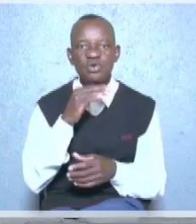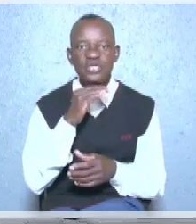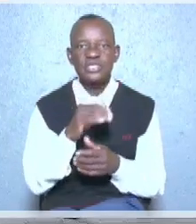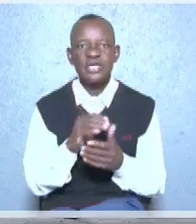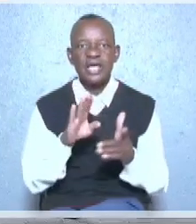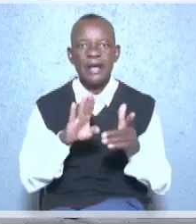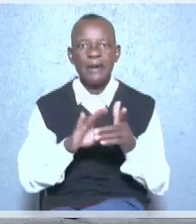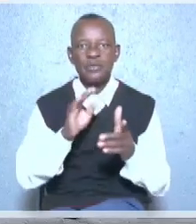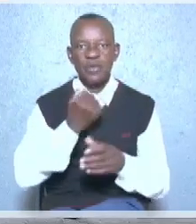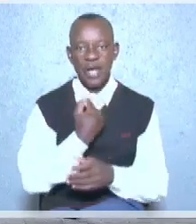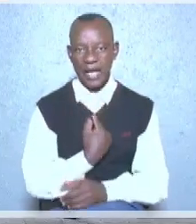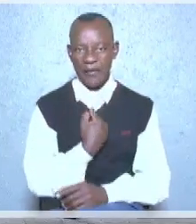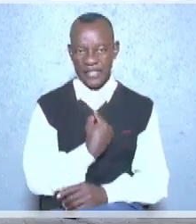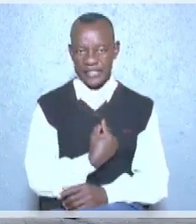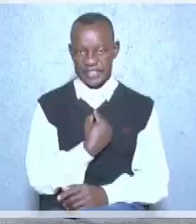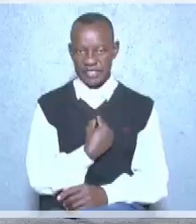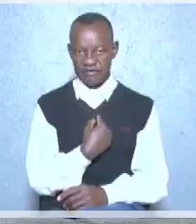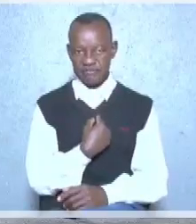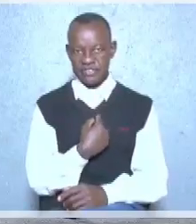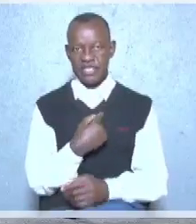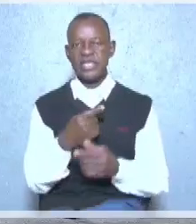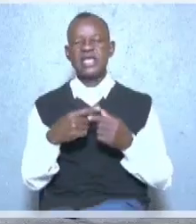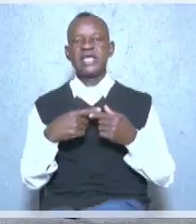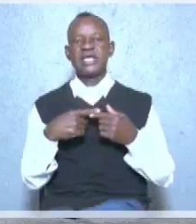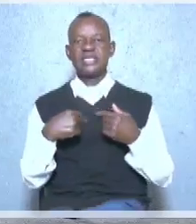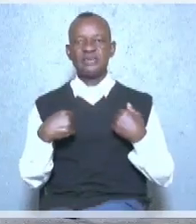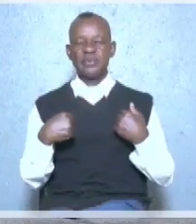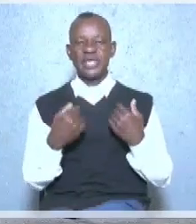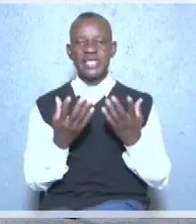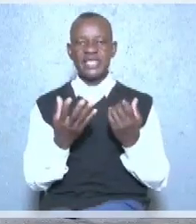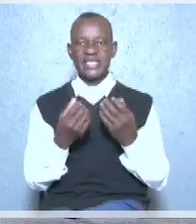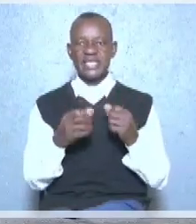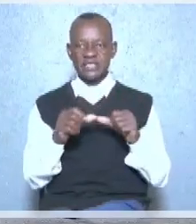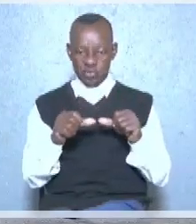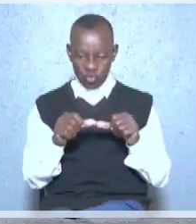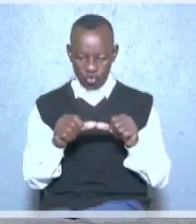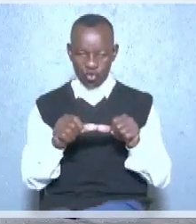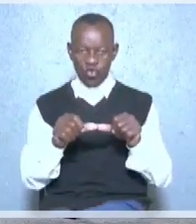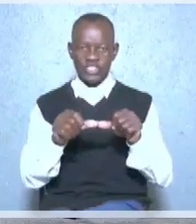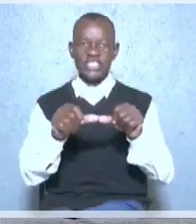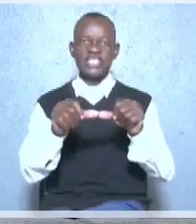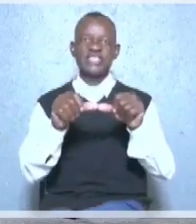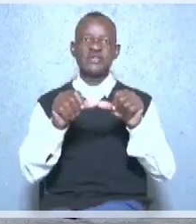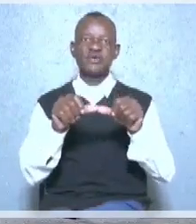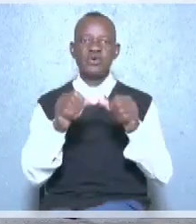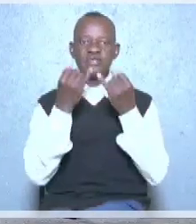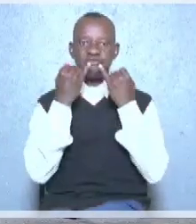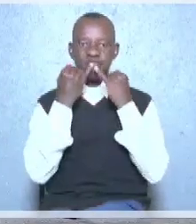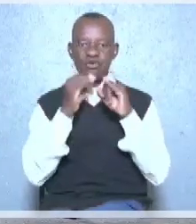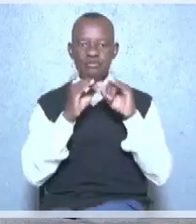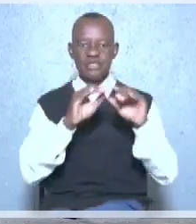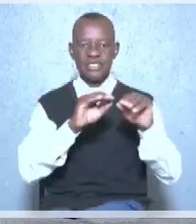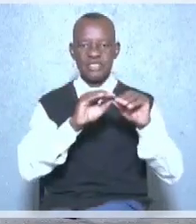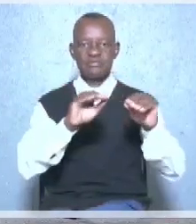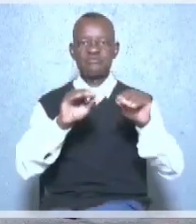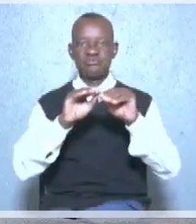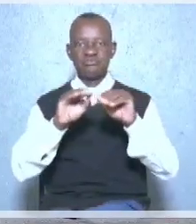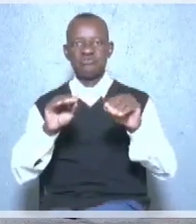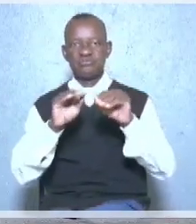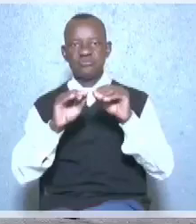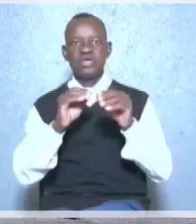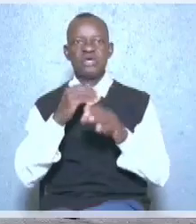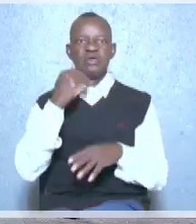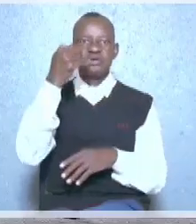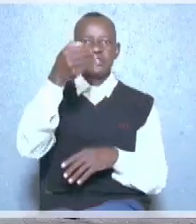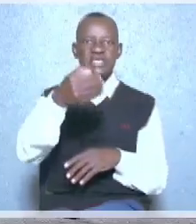pass on this very beautiful, rich heritage to the next, or to pass it on to the